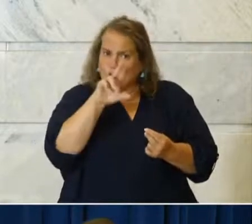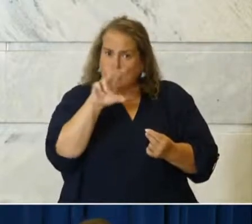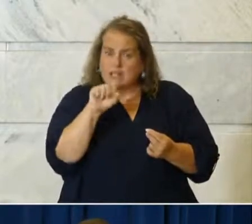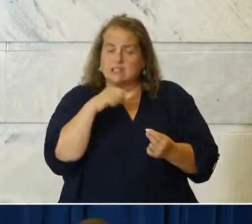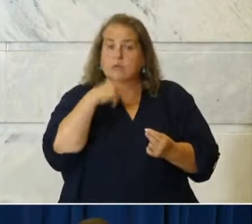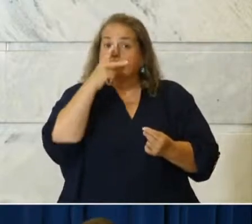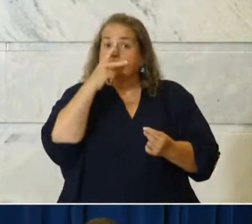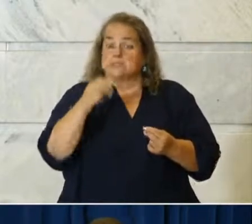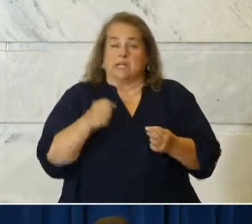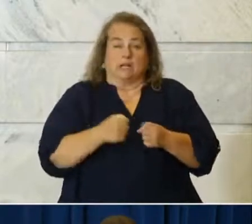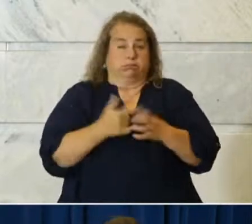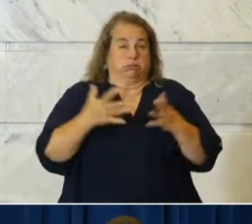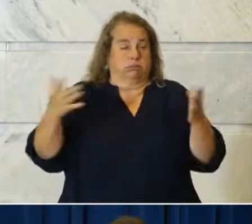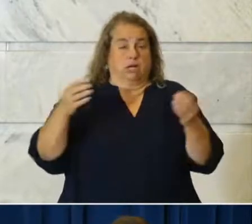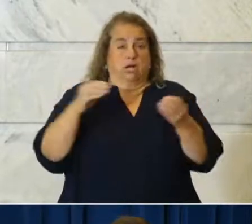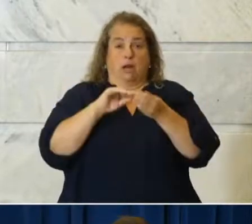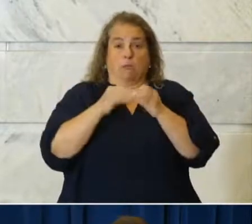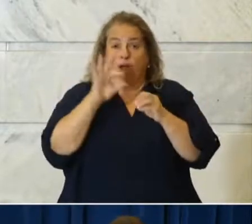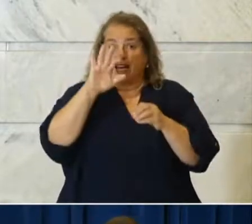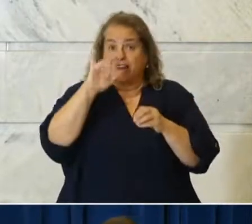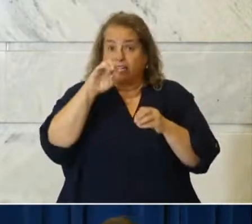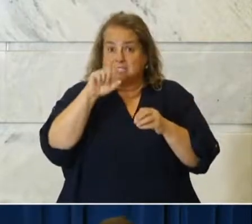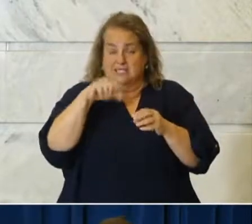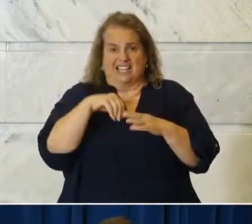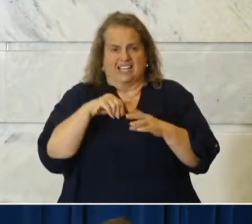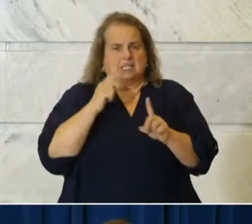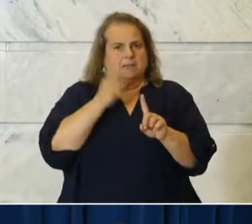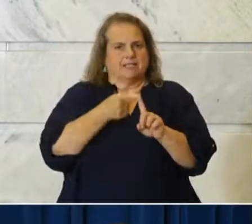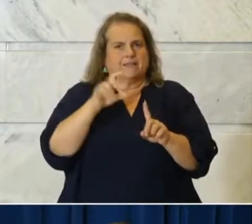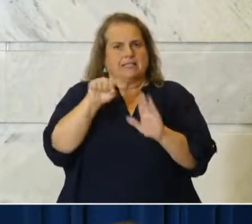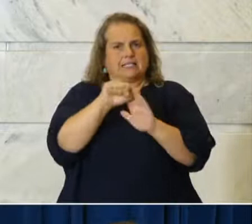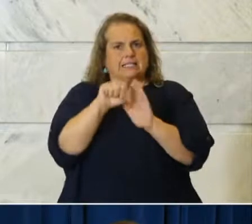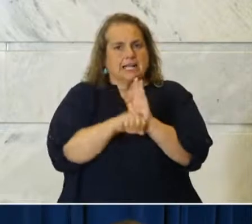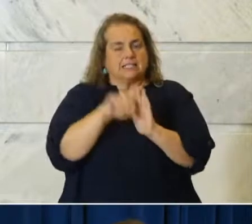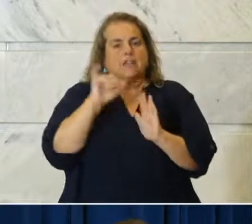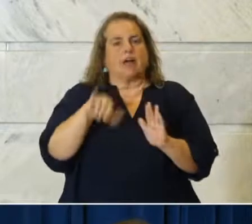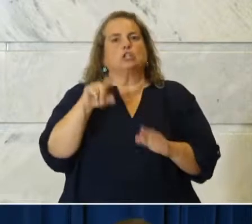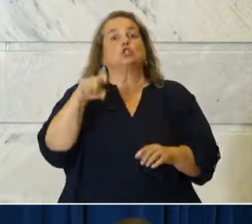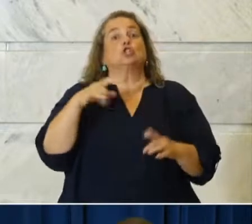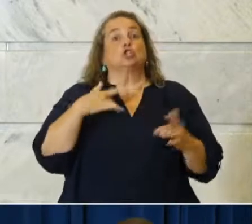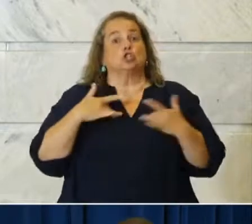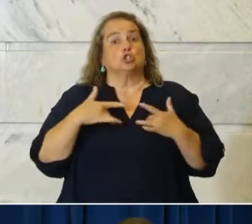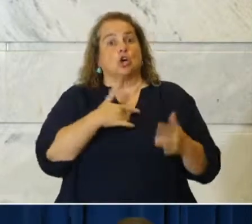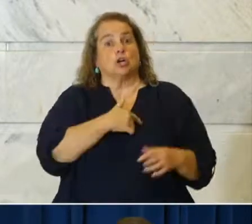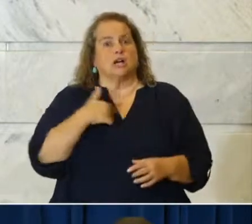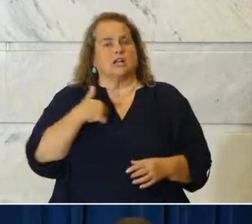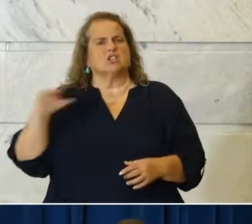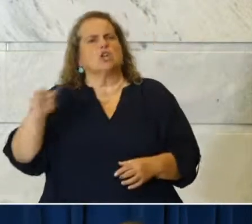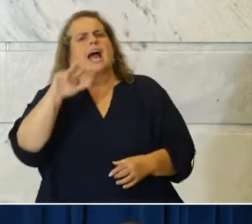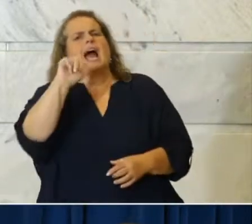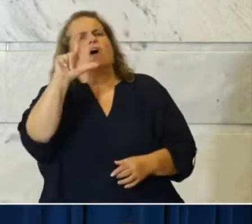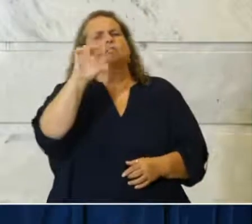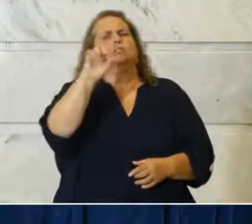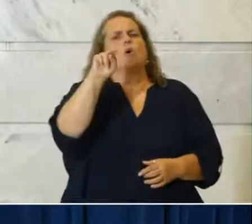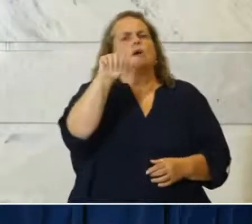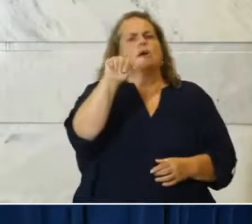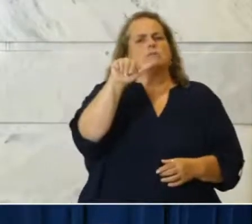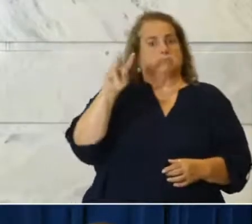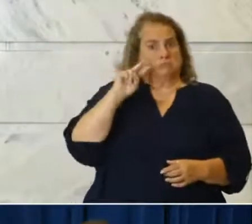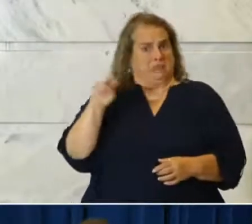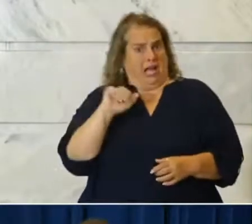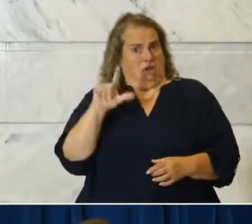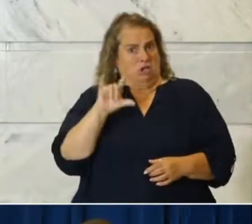an explosion in specific states that ought to really concern us. Let's show Arizona. So